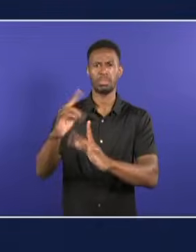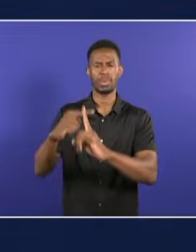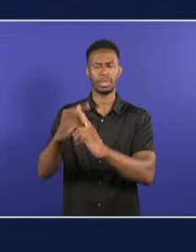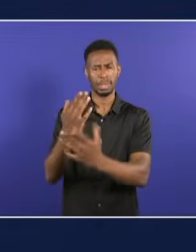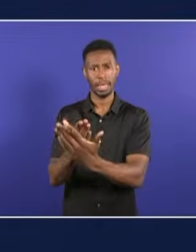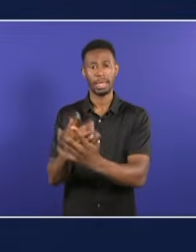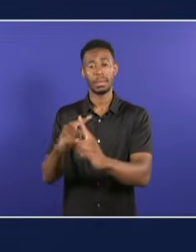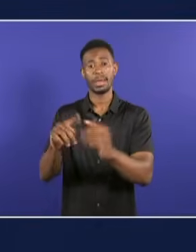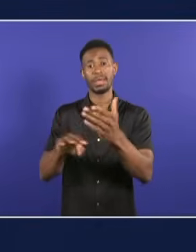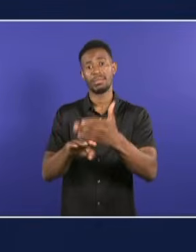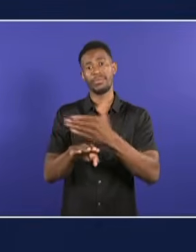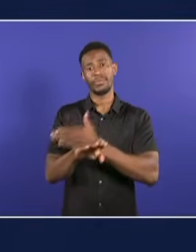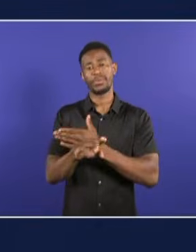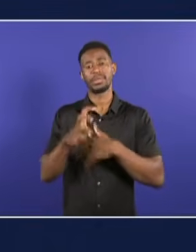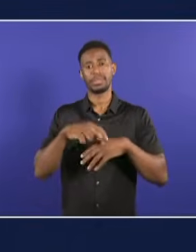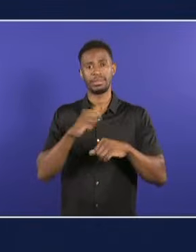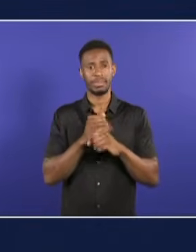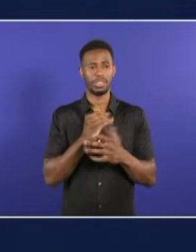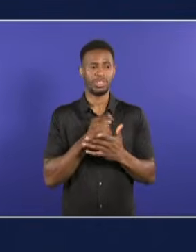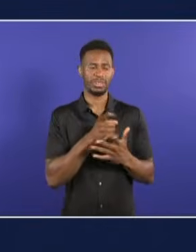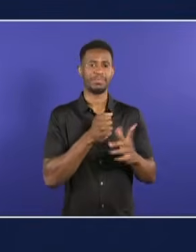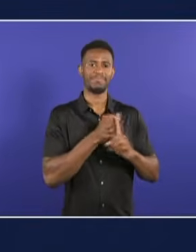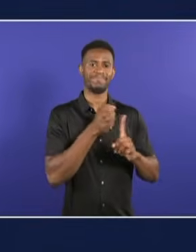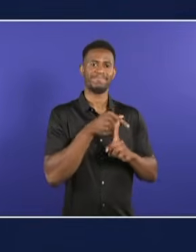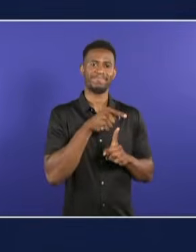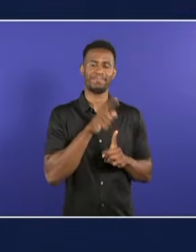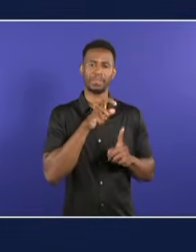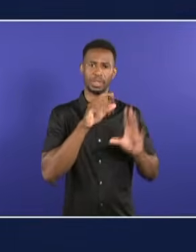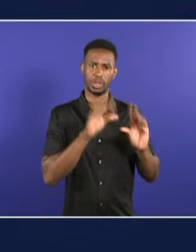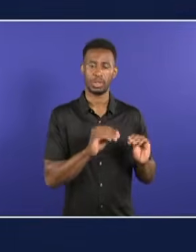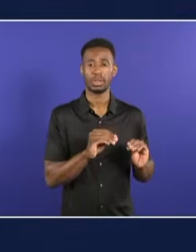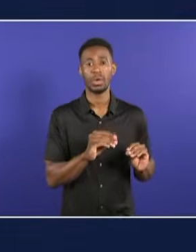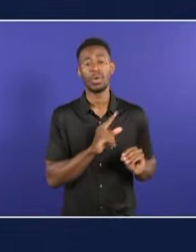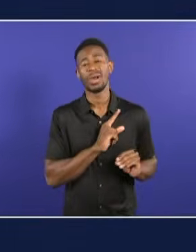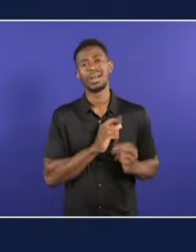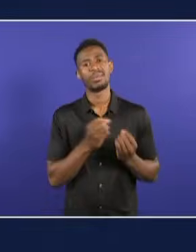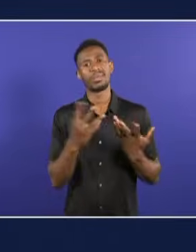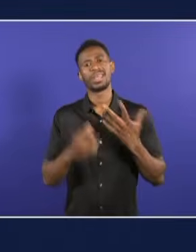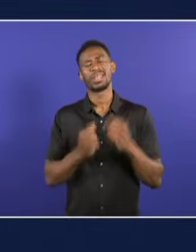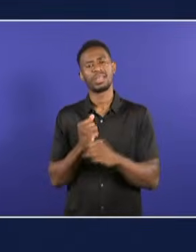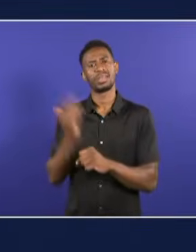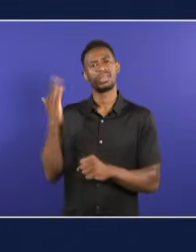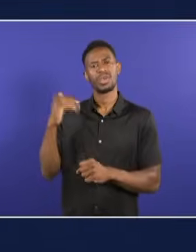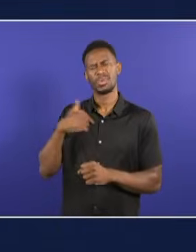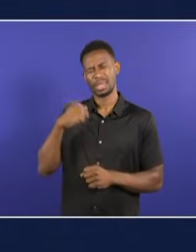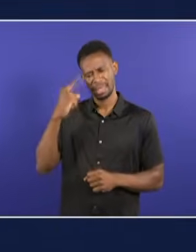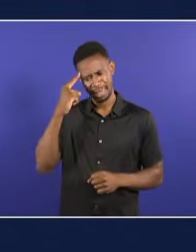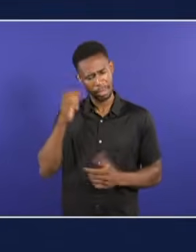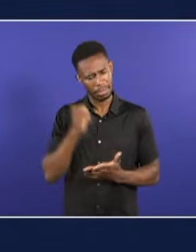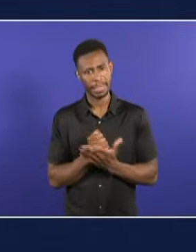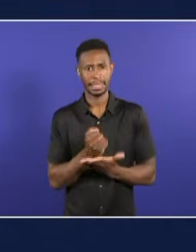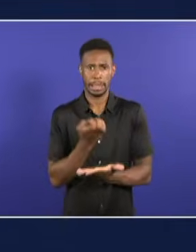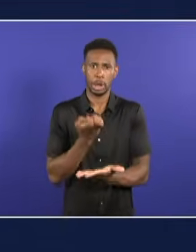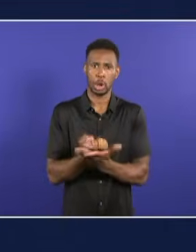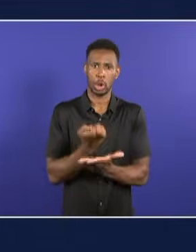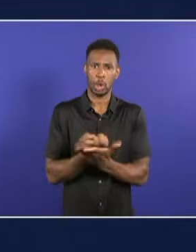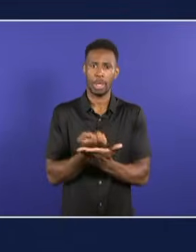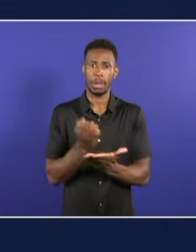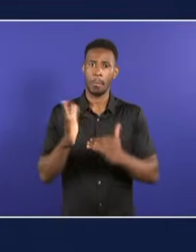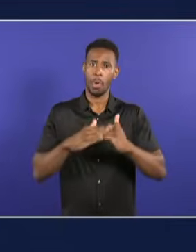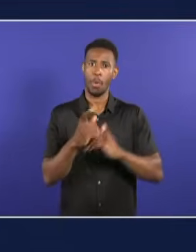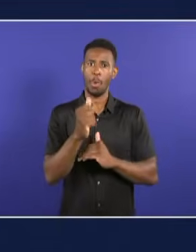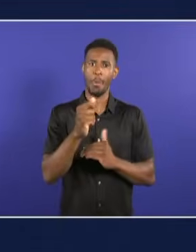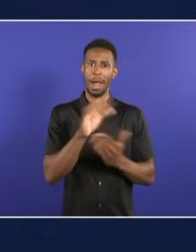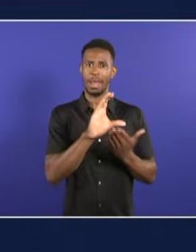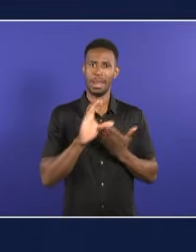years, we've thought that we must grow the economy to get law and order. But we